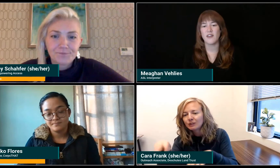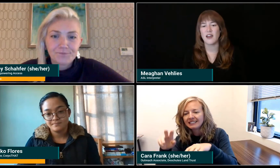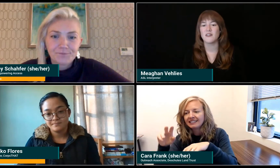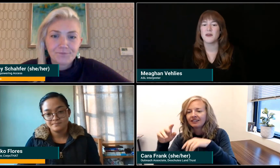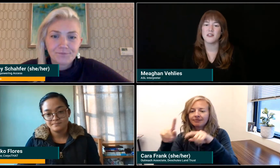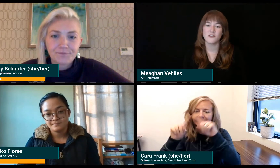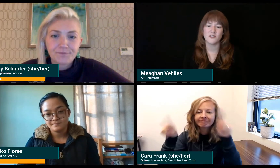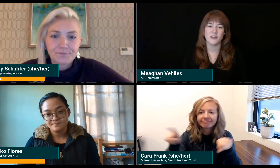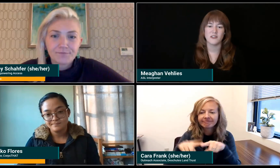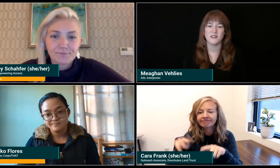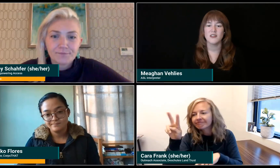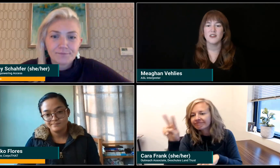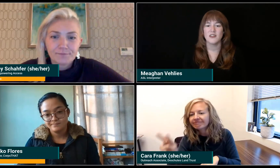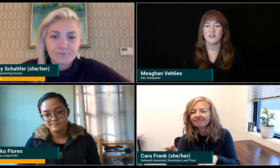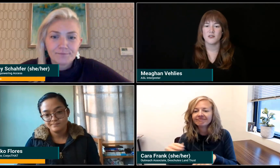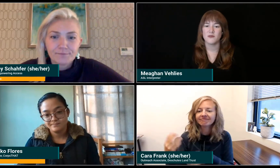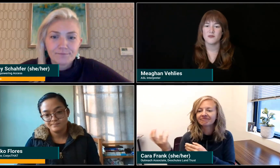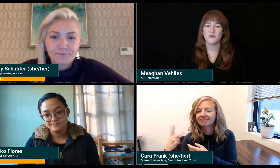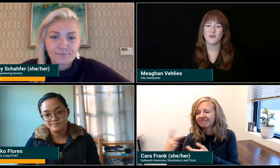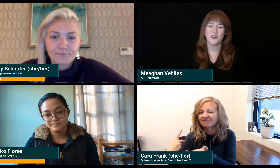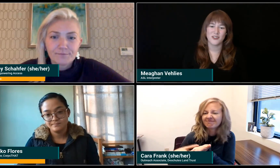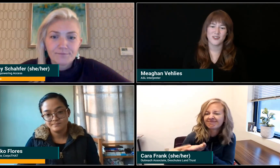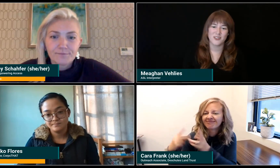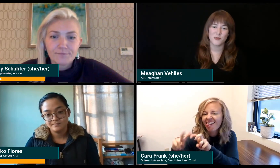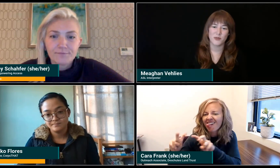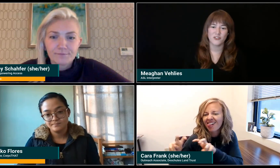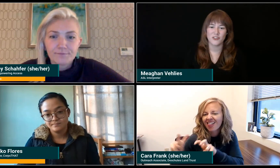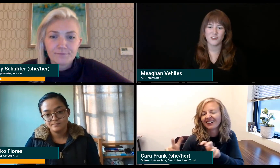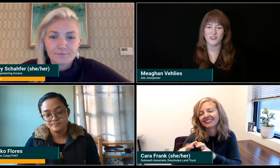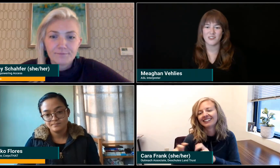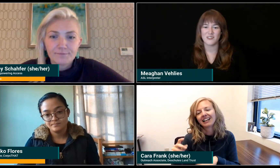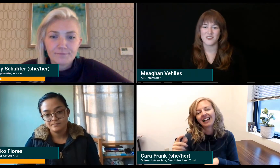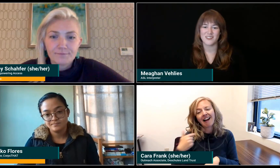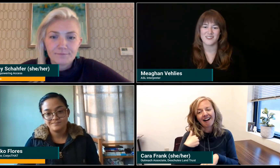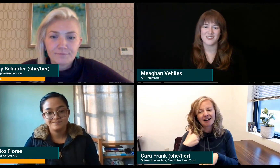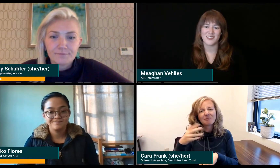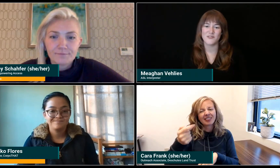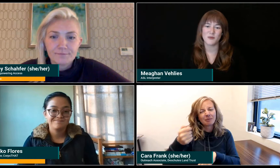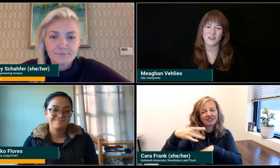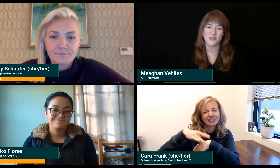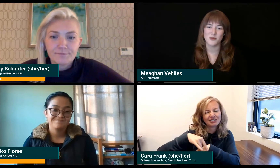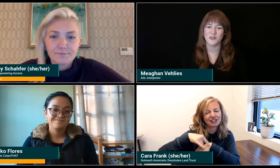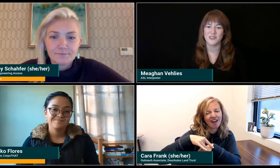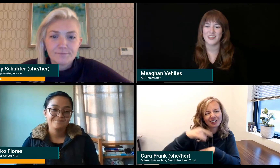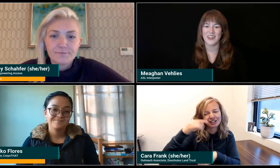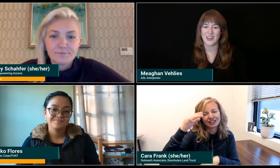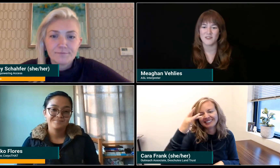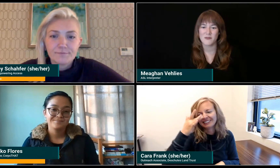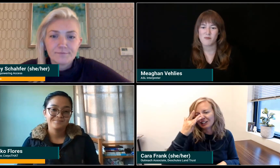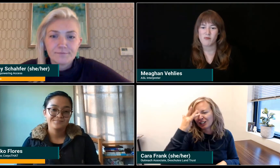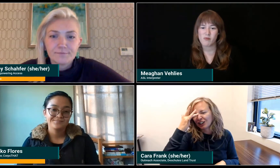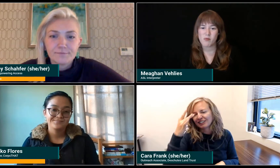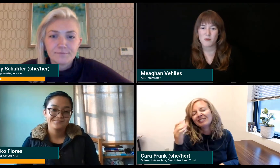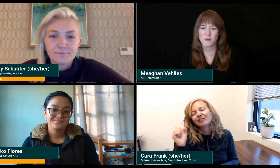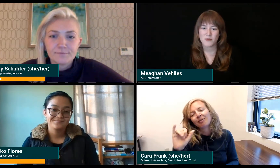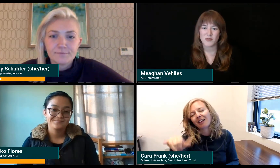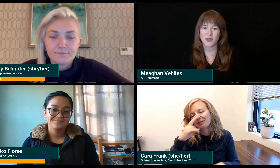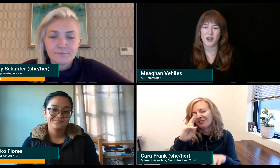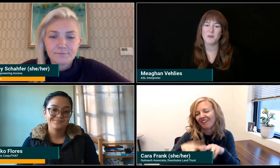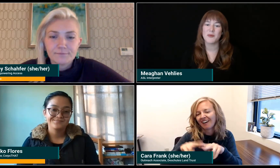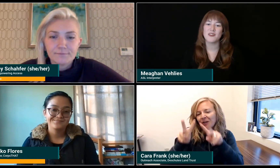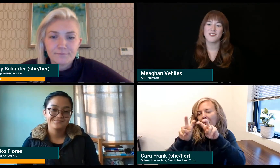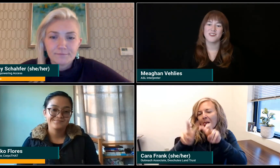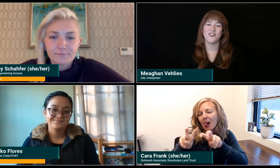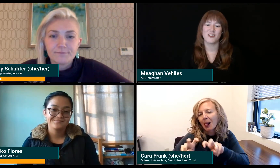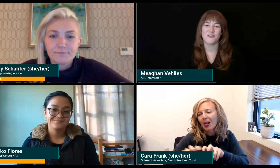park gave out about history, and, read all the brochures and the different informational booths that they have.